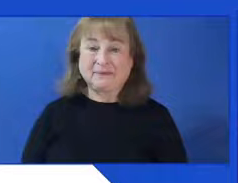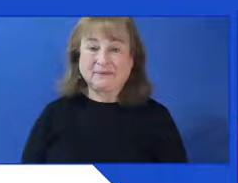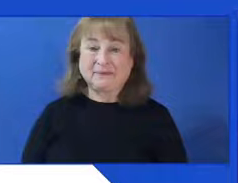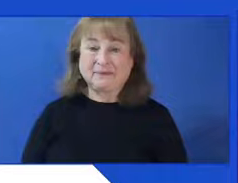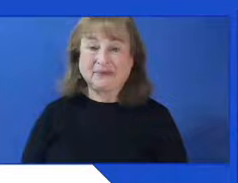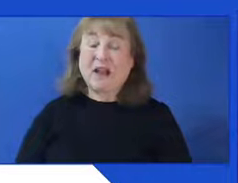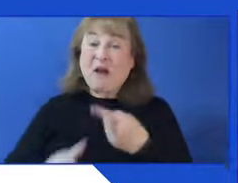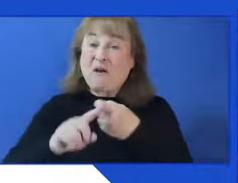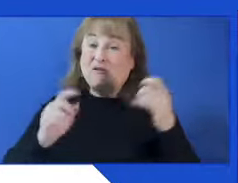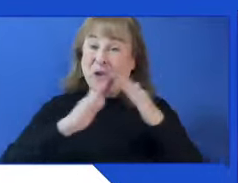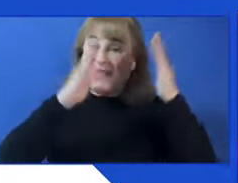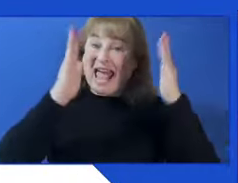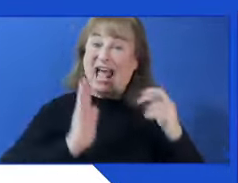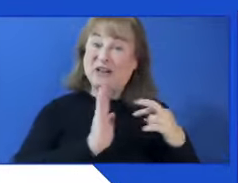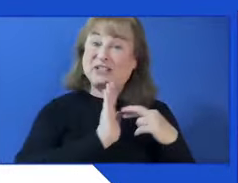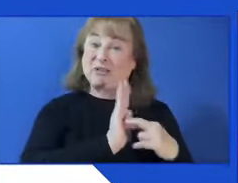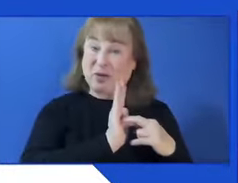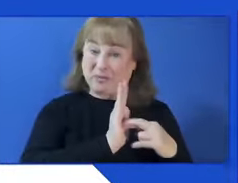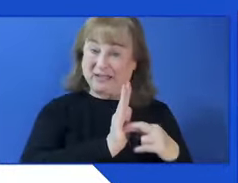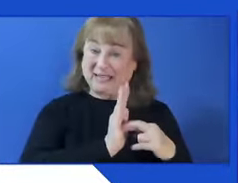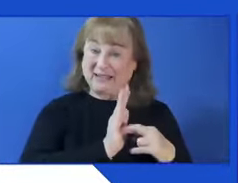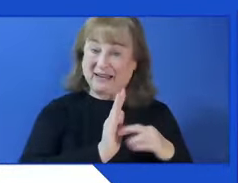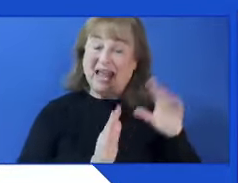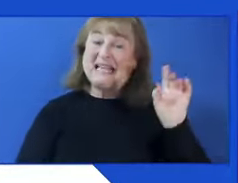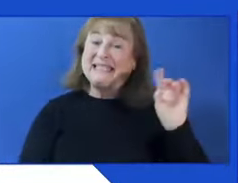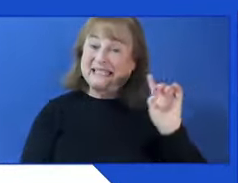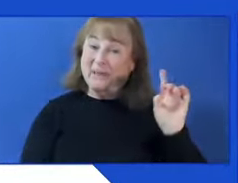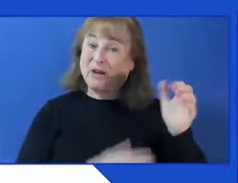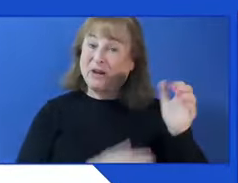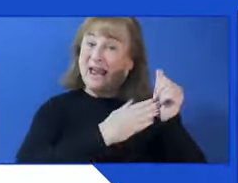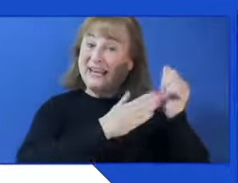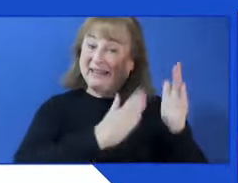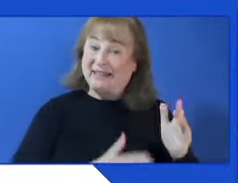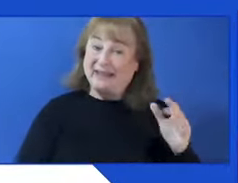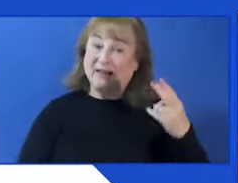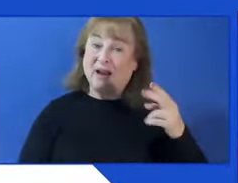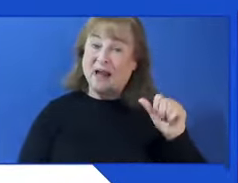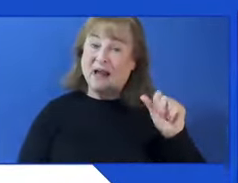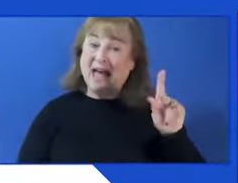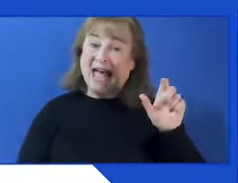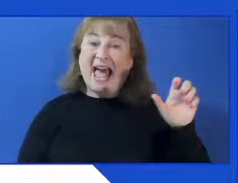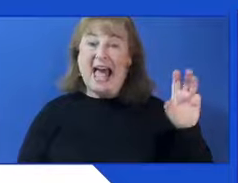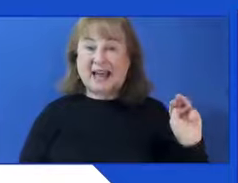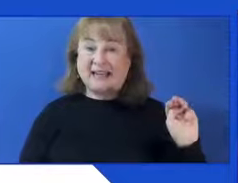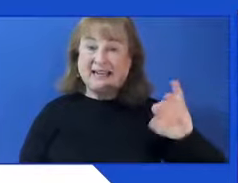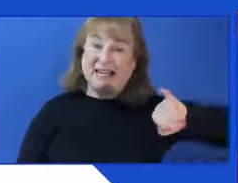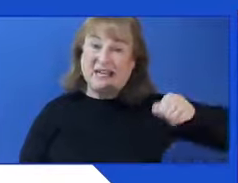From the House of Representatives, Democratic Leader Hakeem Jeffries.